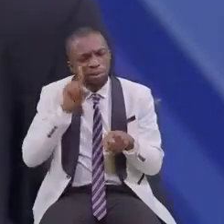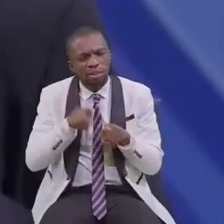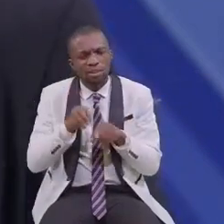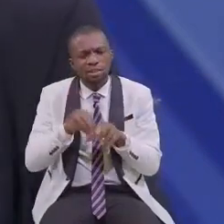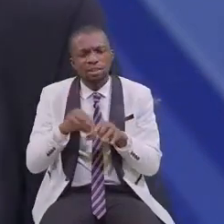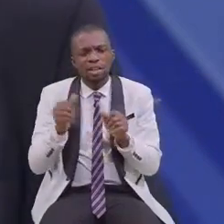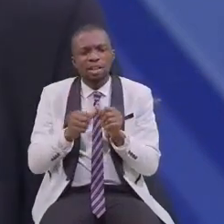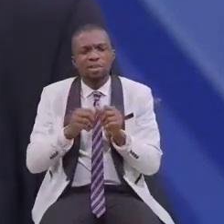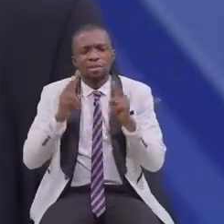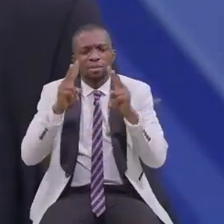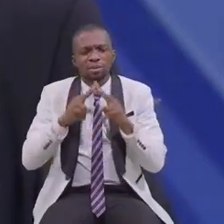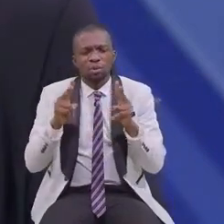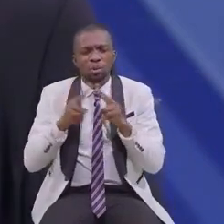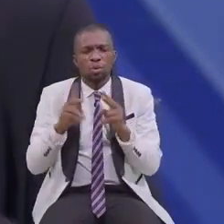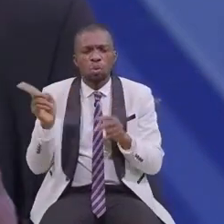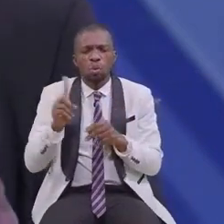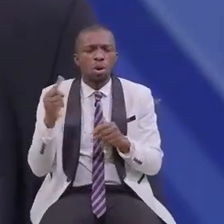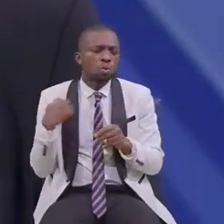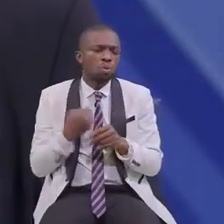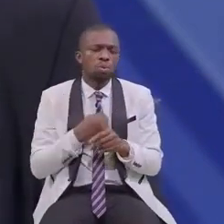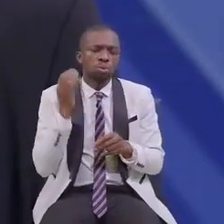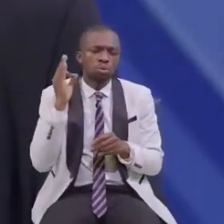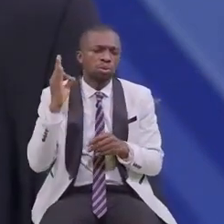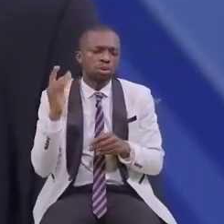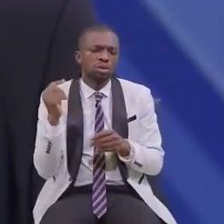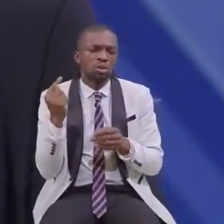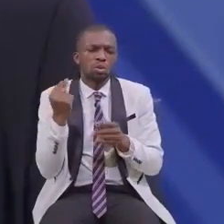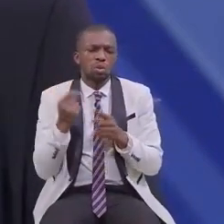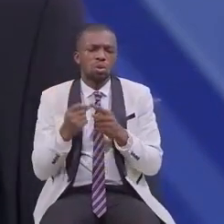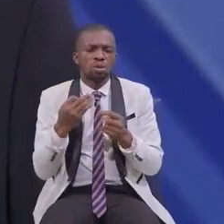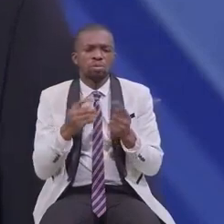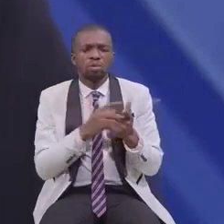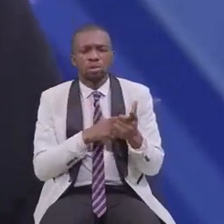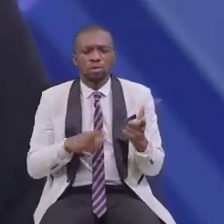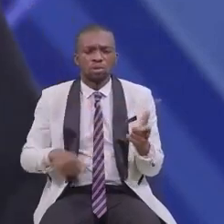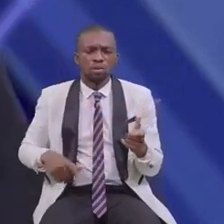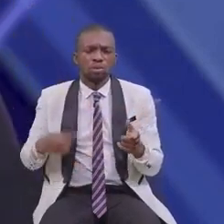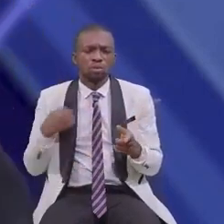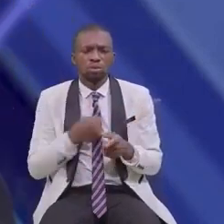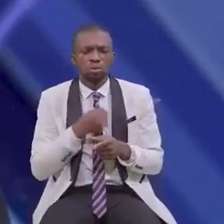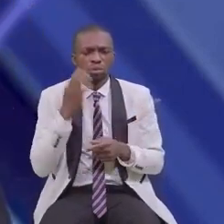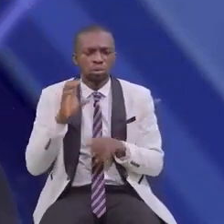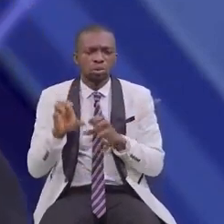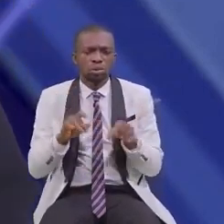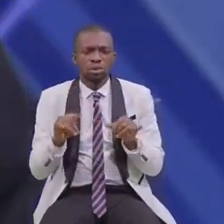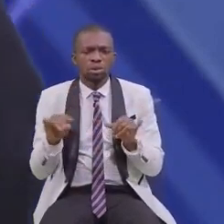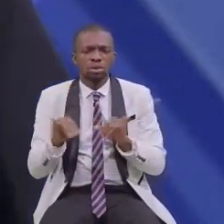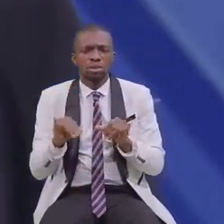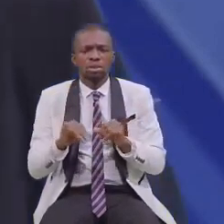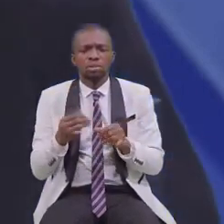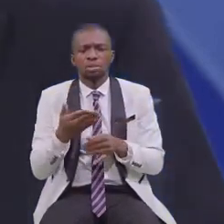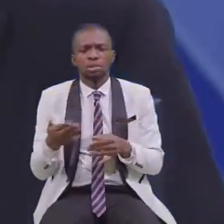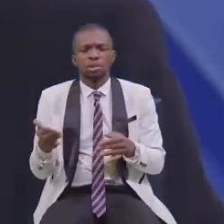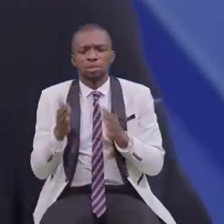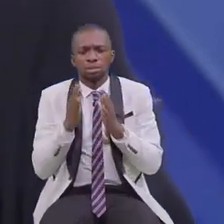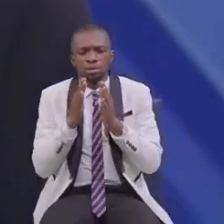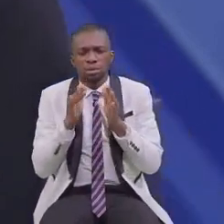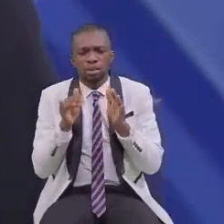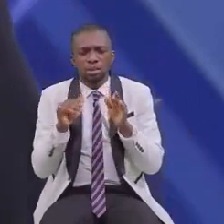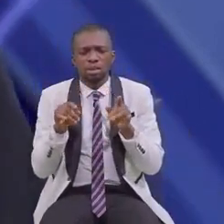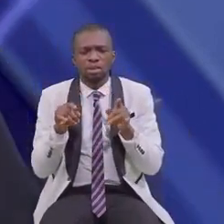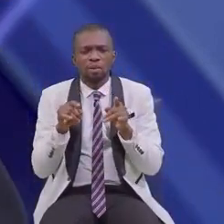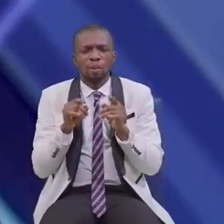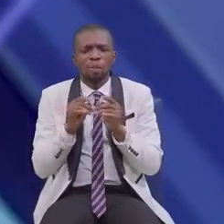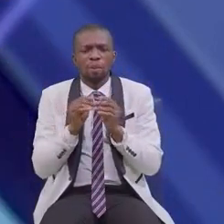the word of the Lord. We also did the same thing at this time. And then Paul said that we may see how they